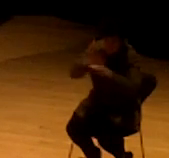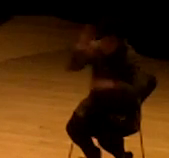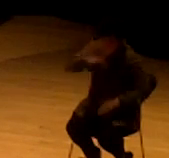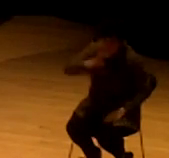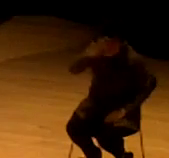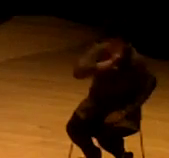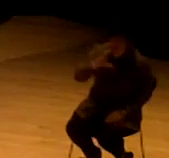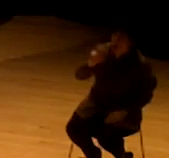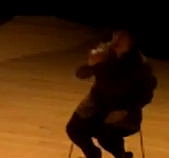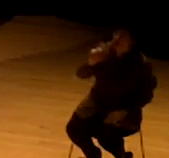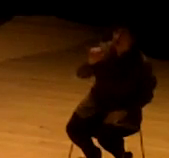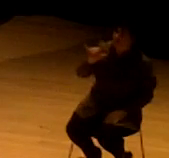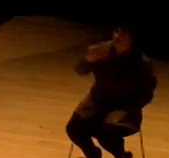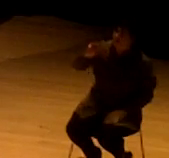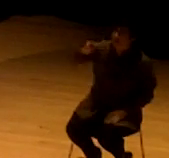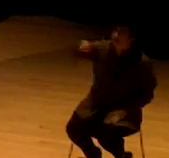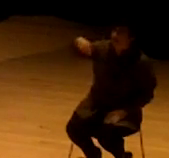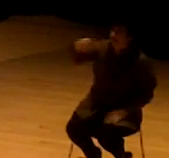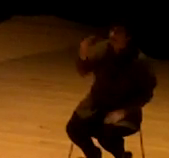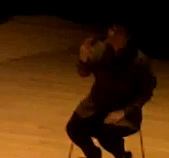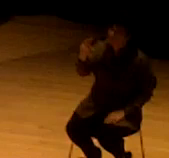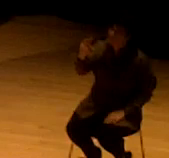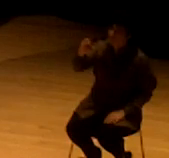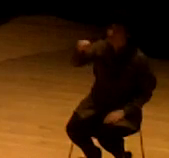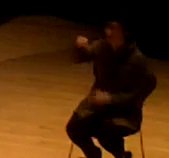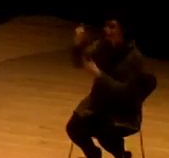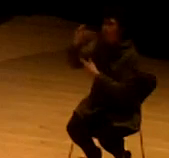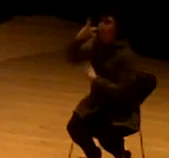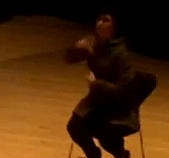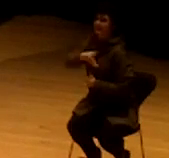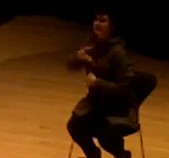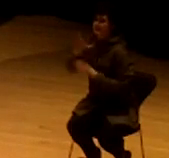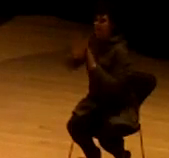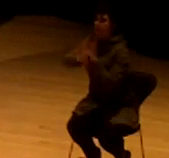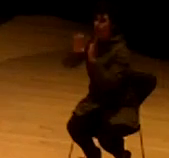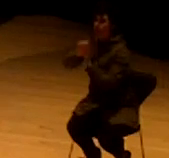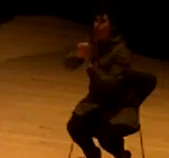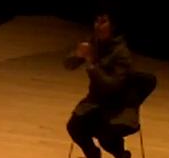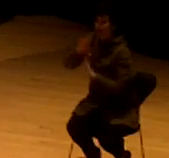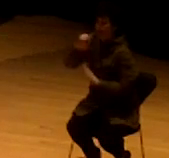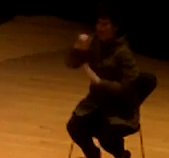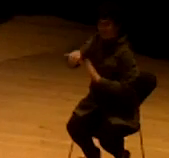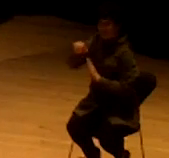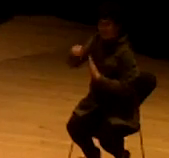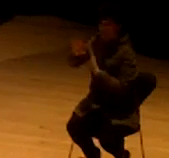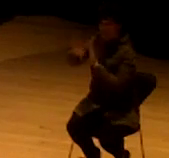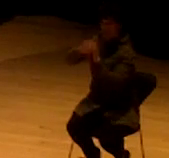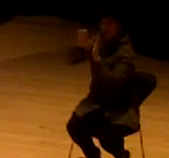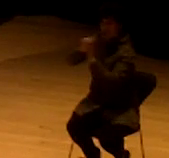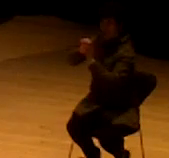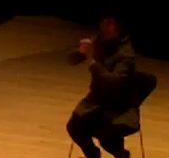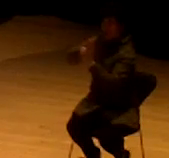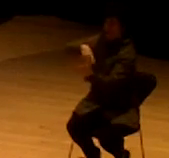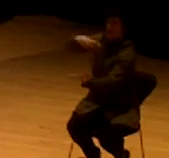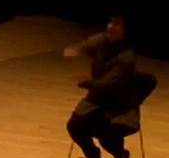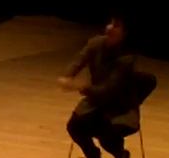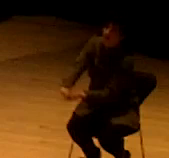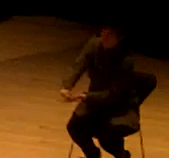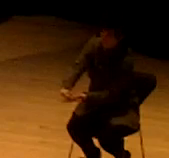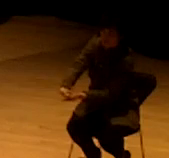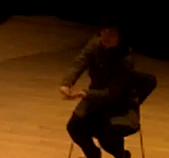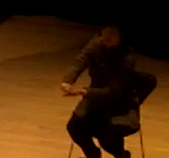physical. She breaks something, her Achilles heel, she falls. And, you know, so